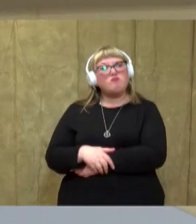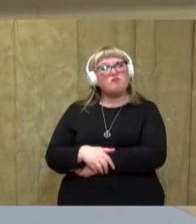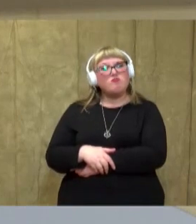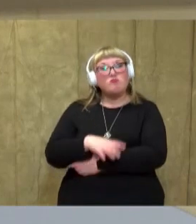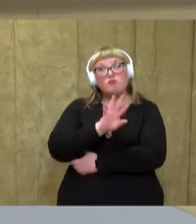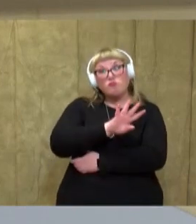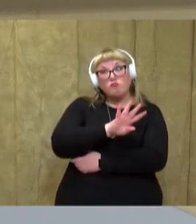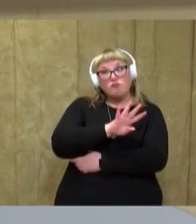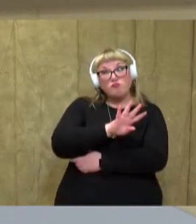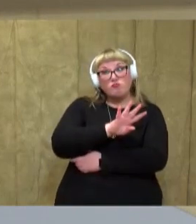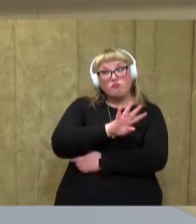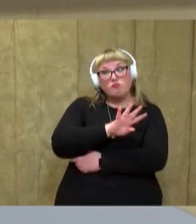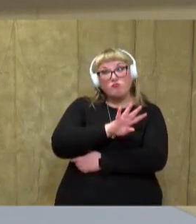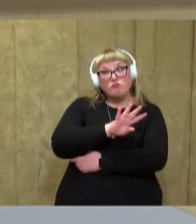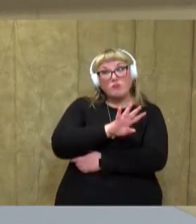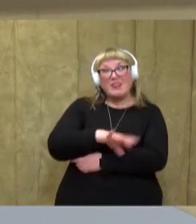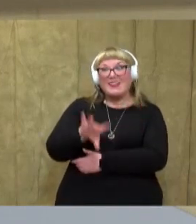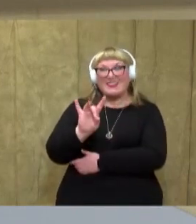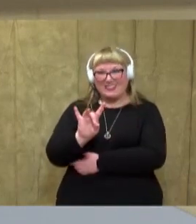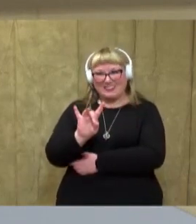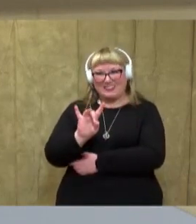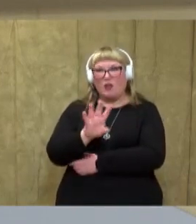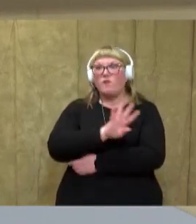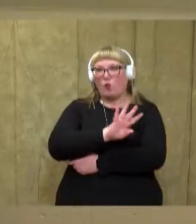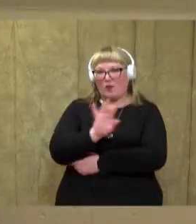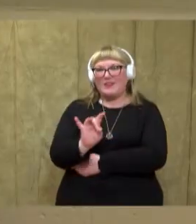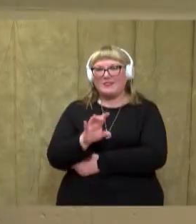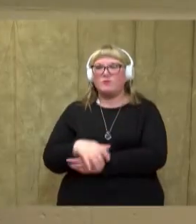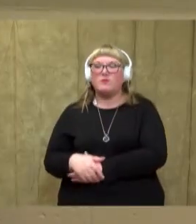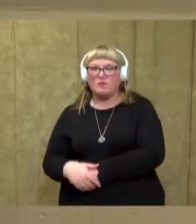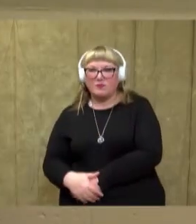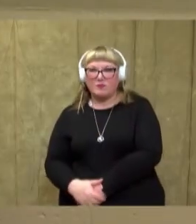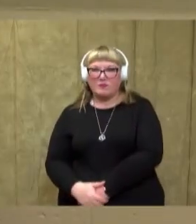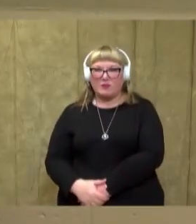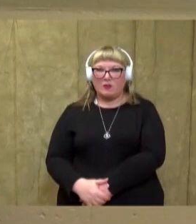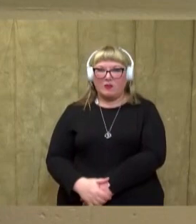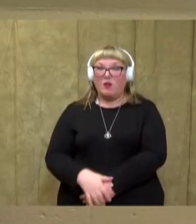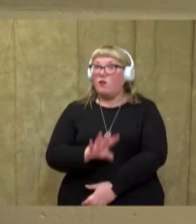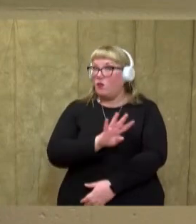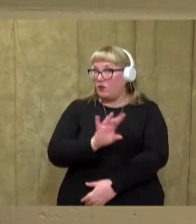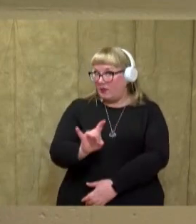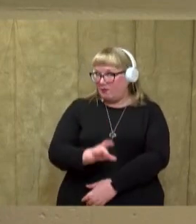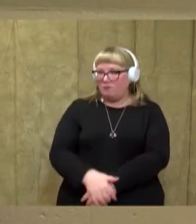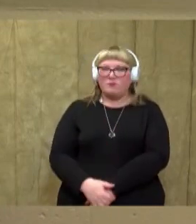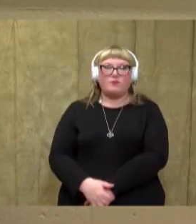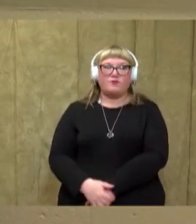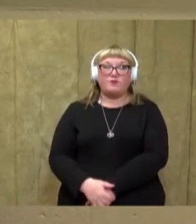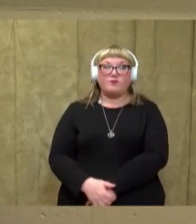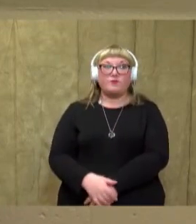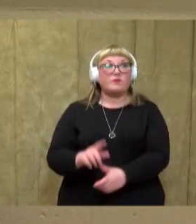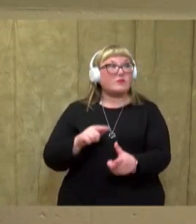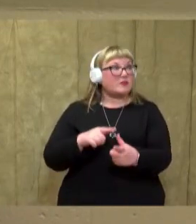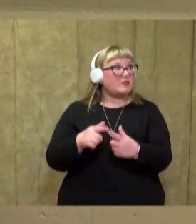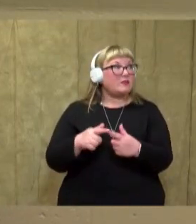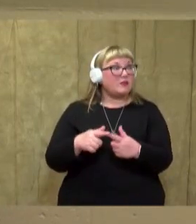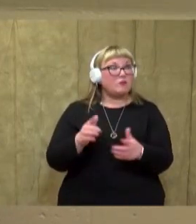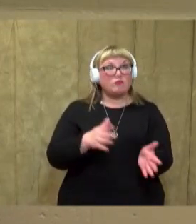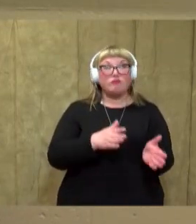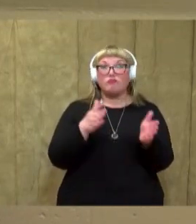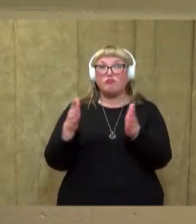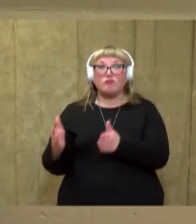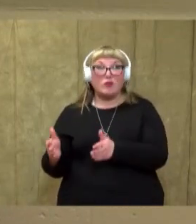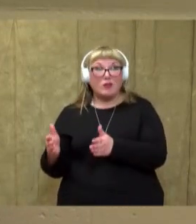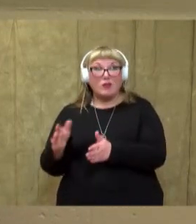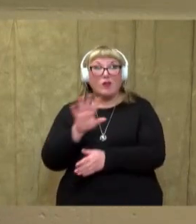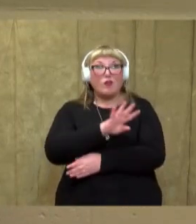A 4 in the tens place and an 8 in the ones place. 48. And then we will have at one more